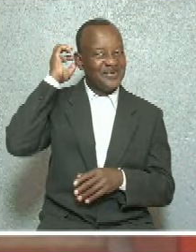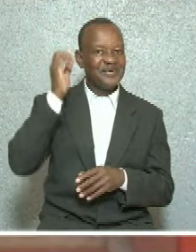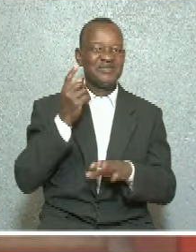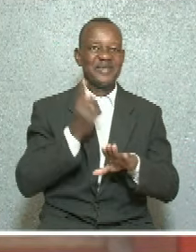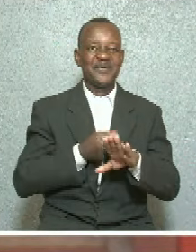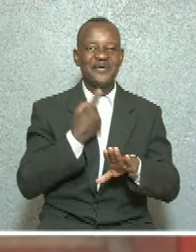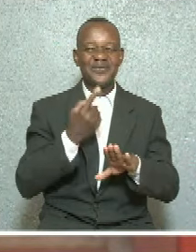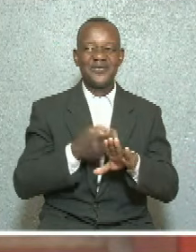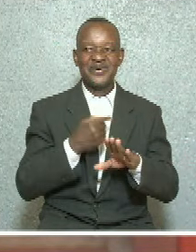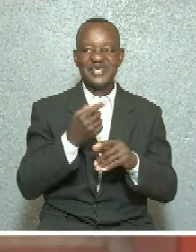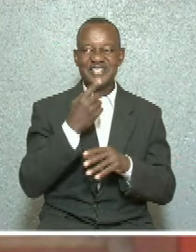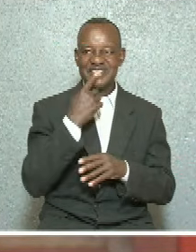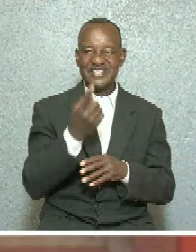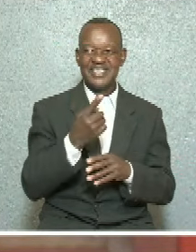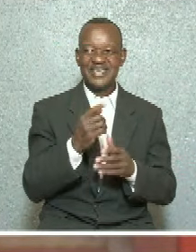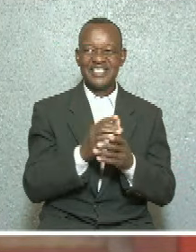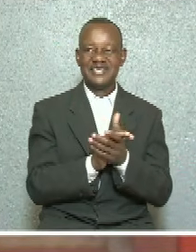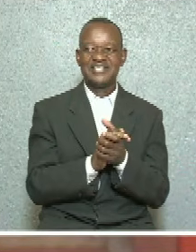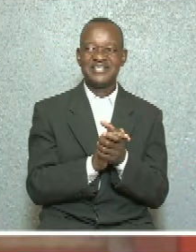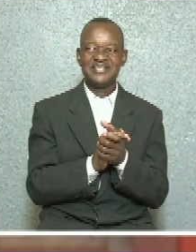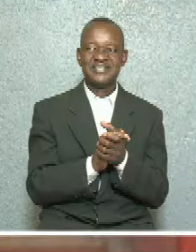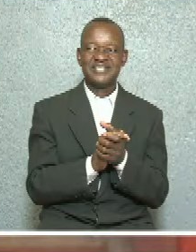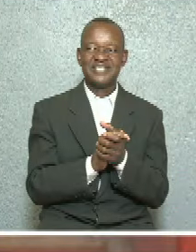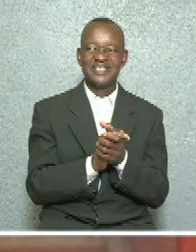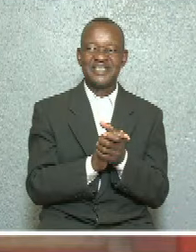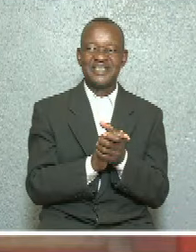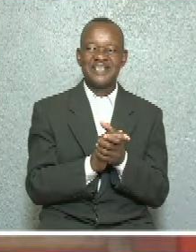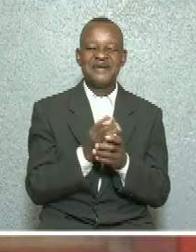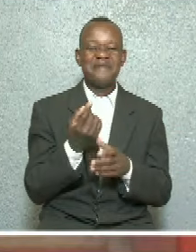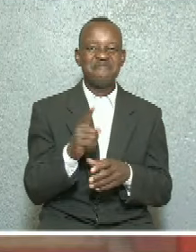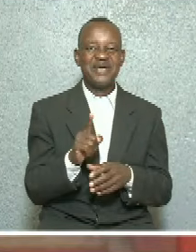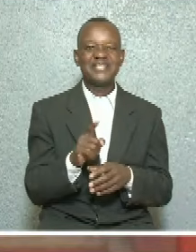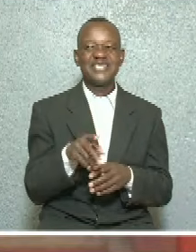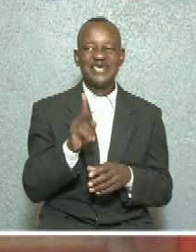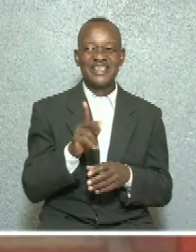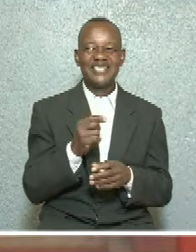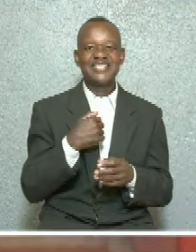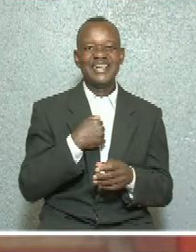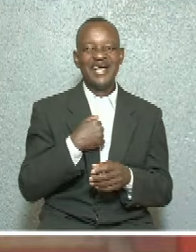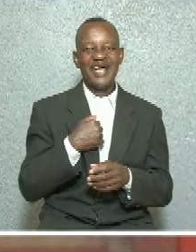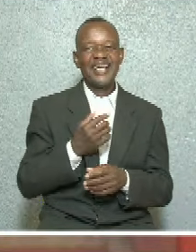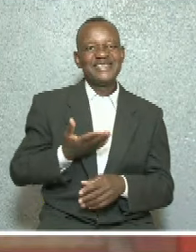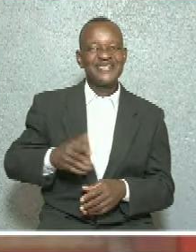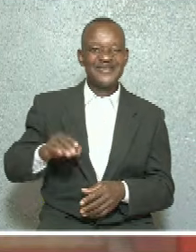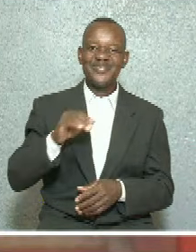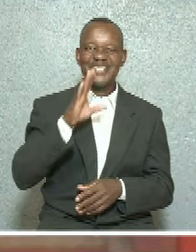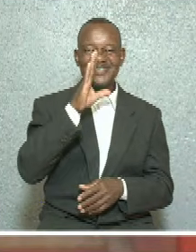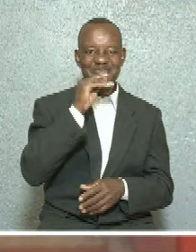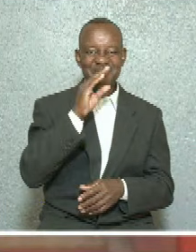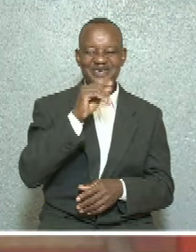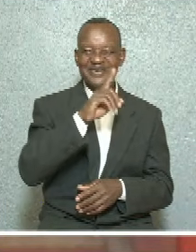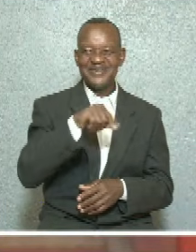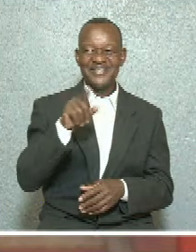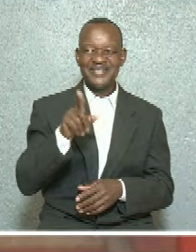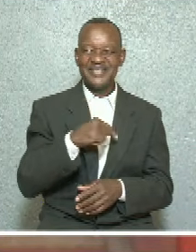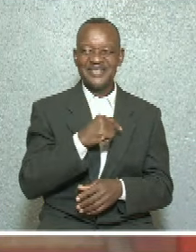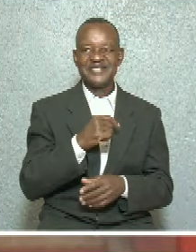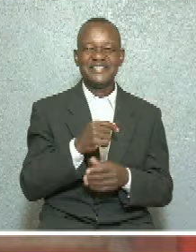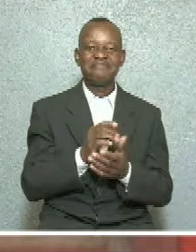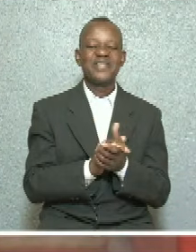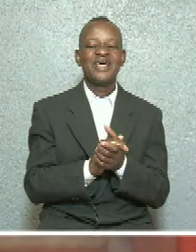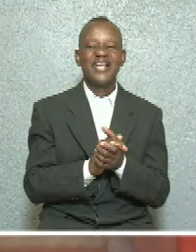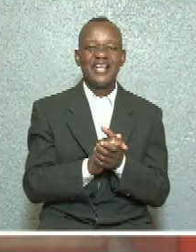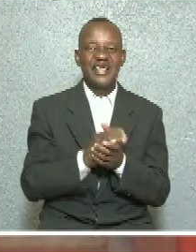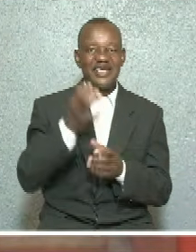want to be controversial, but let the children come to me. And it's so true. He loved the Namibian children.